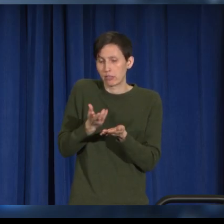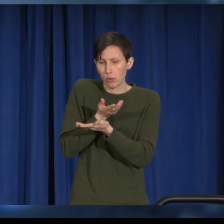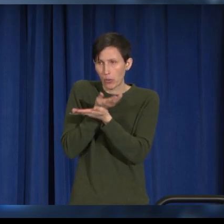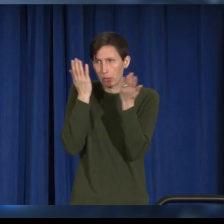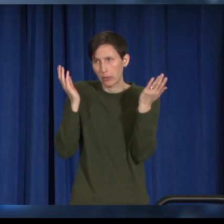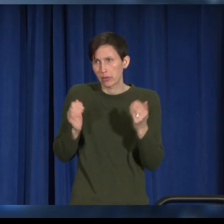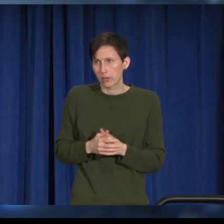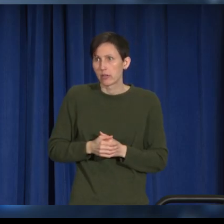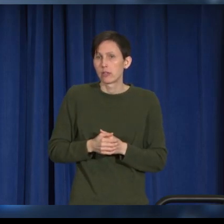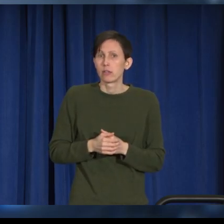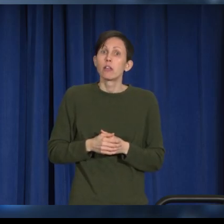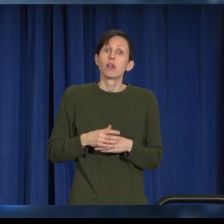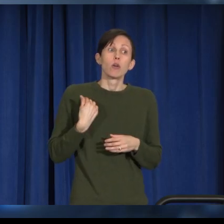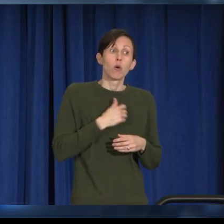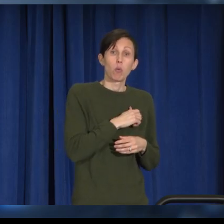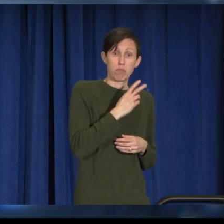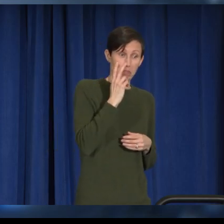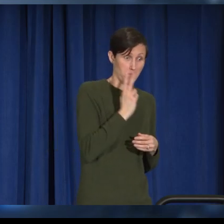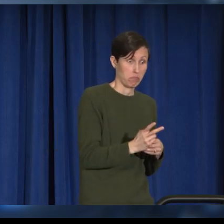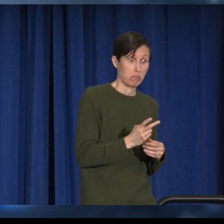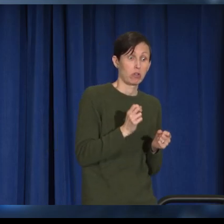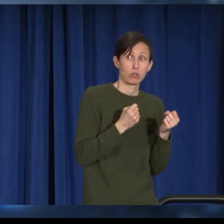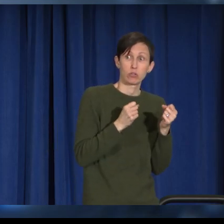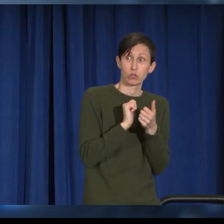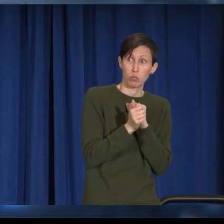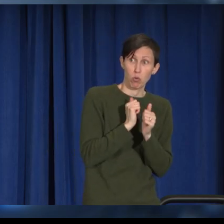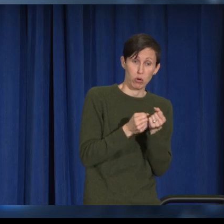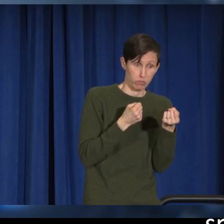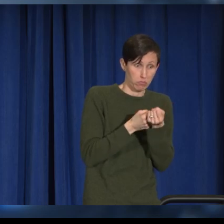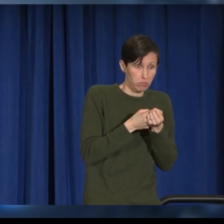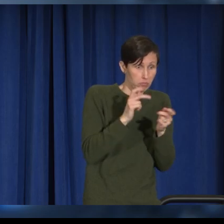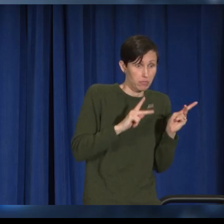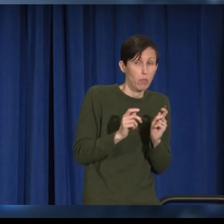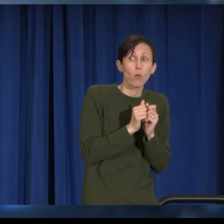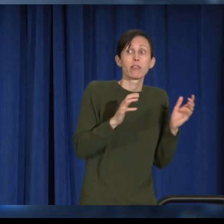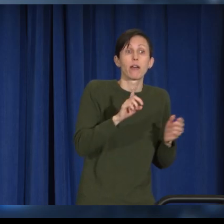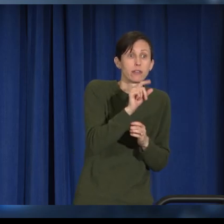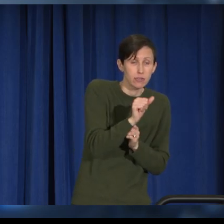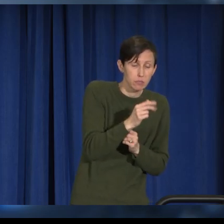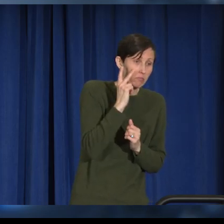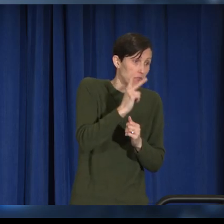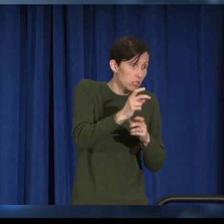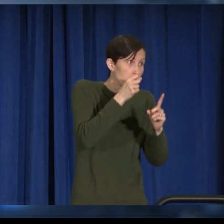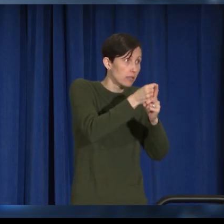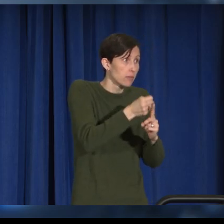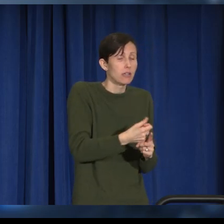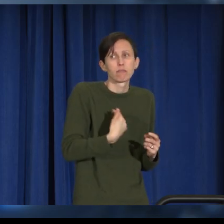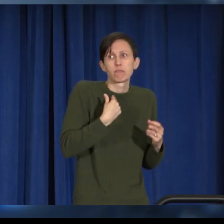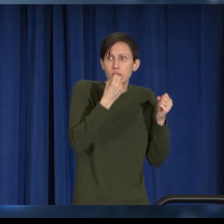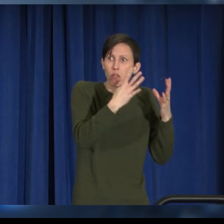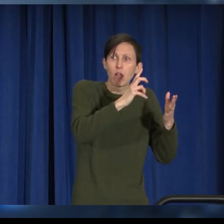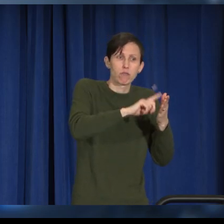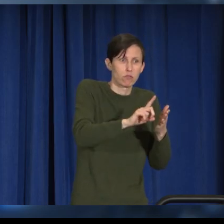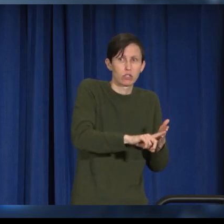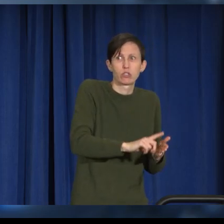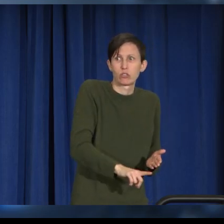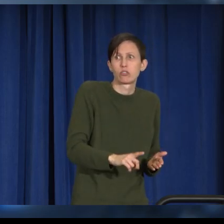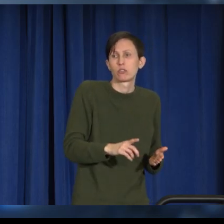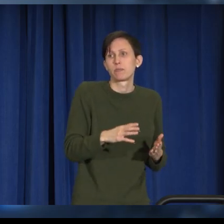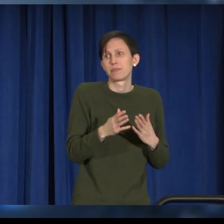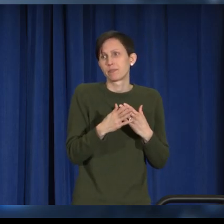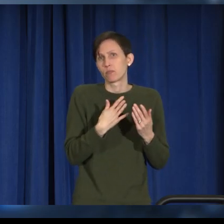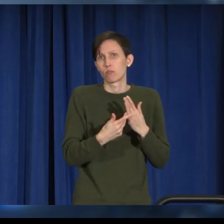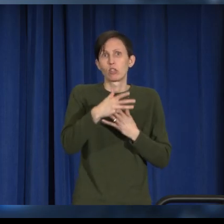how sport supports people without disabilities and the impacts and kind of whether it's